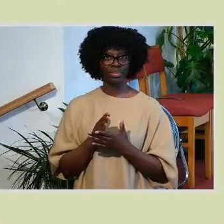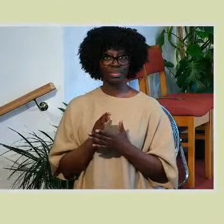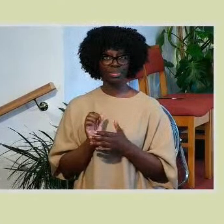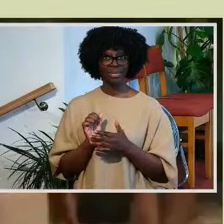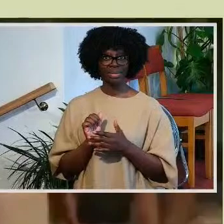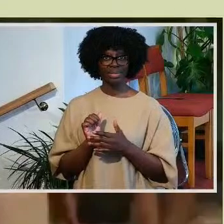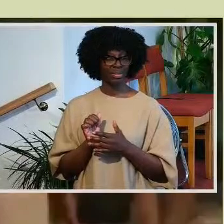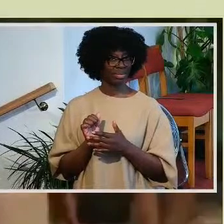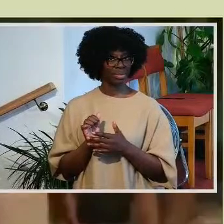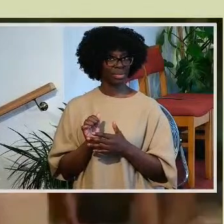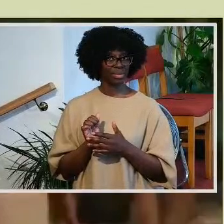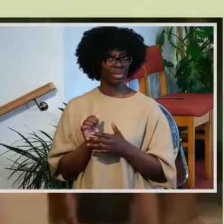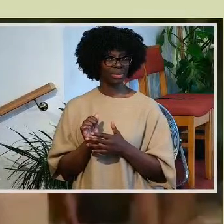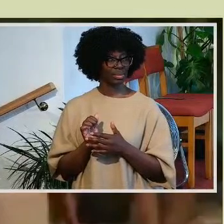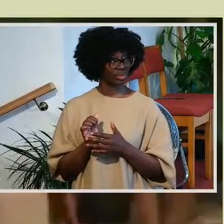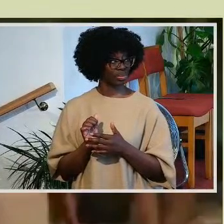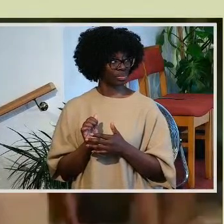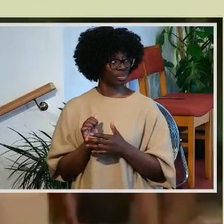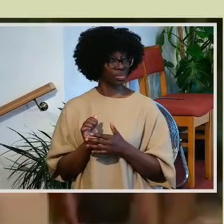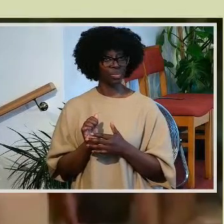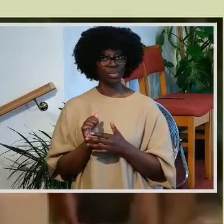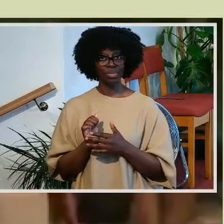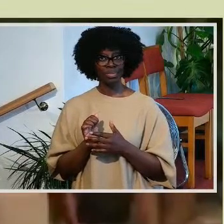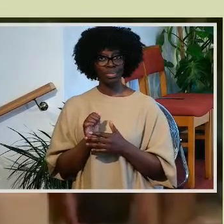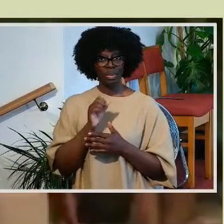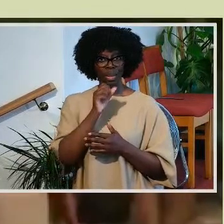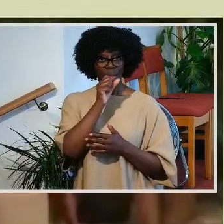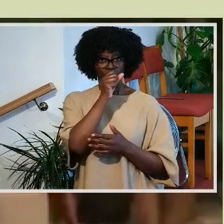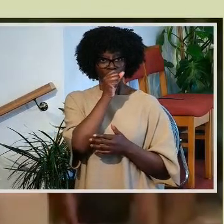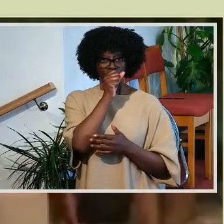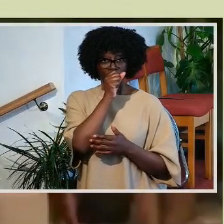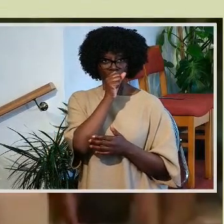Oh yeah, something was happening.